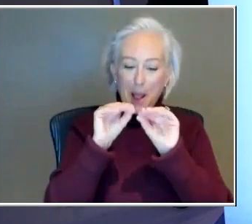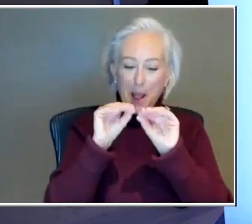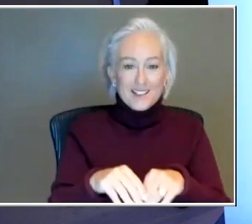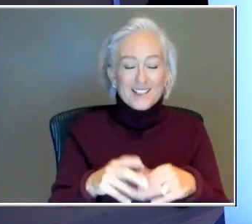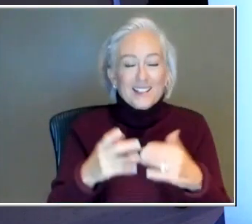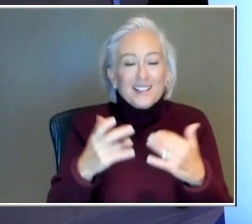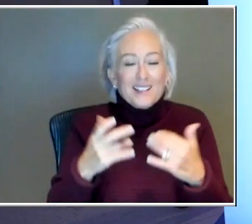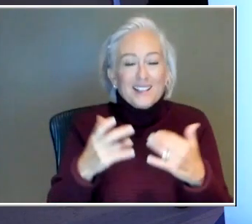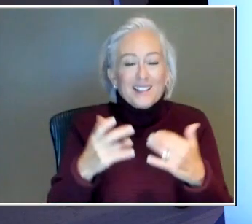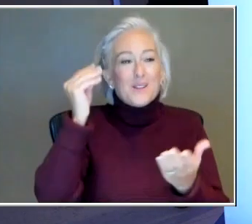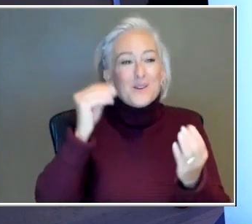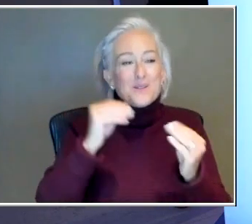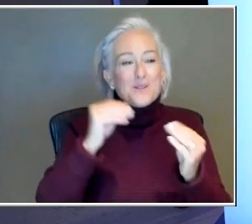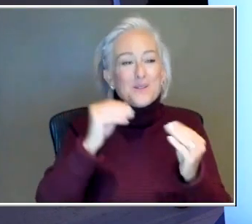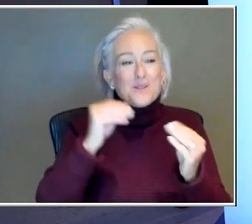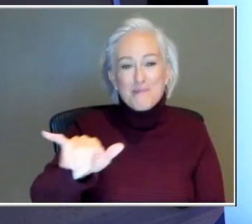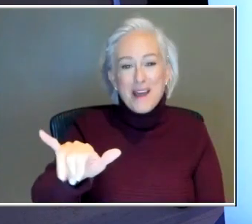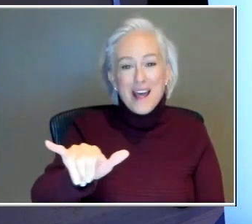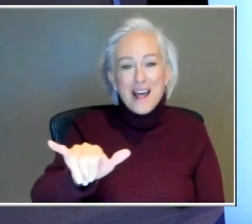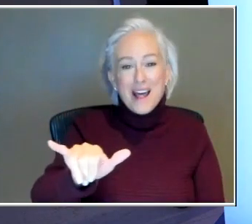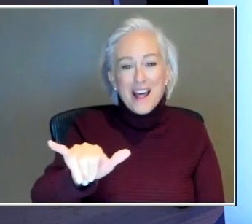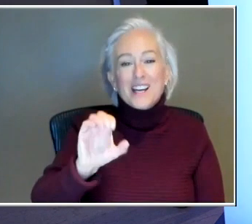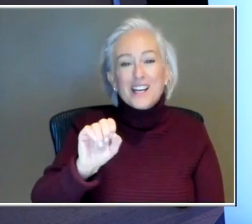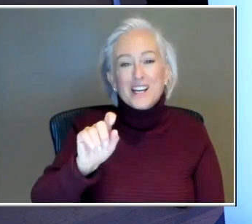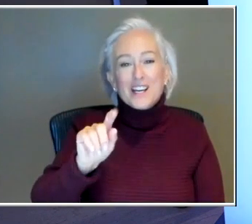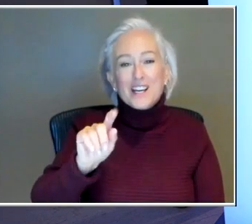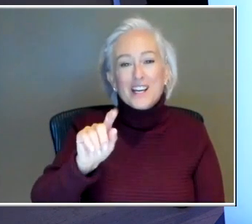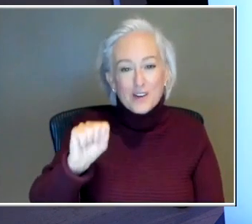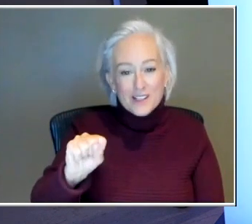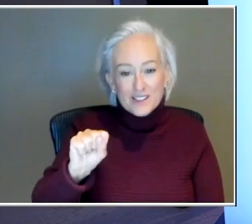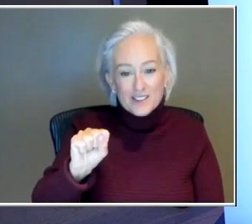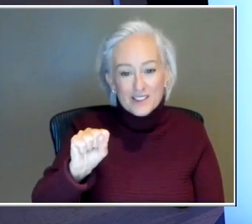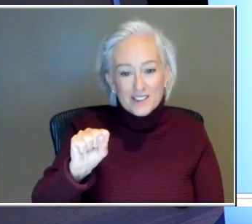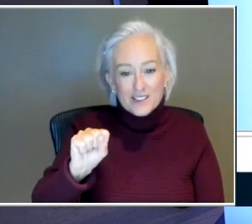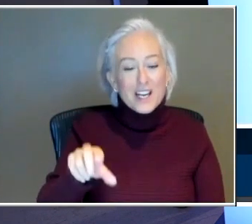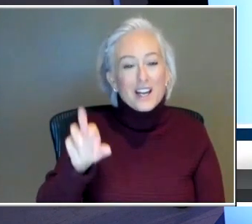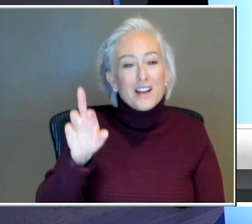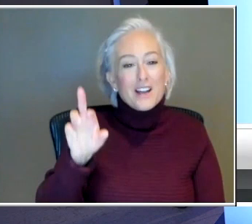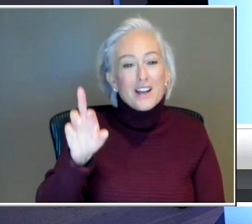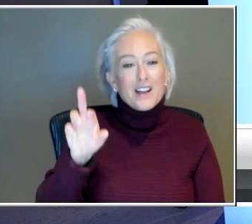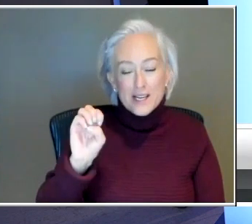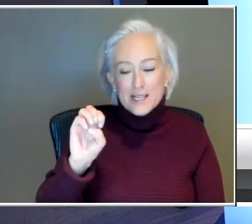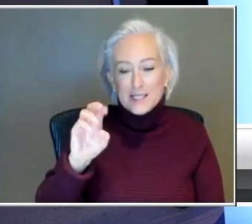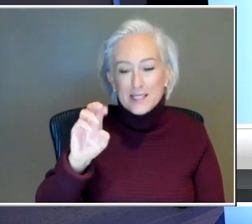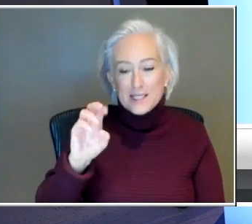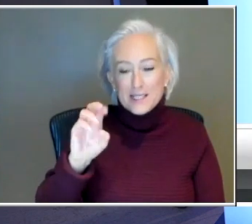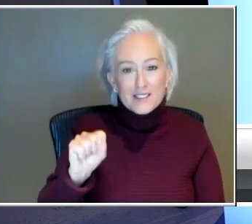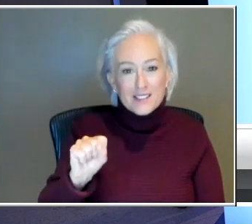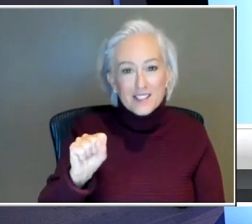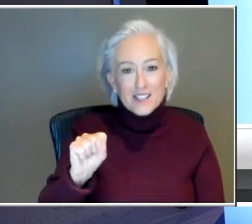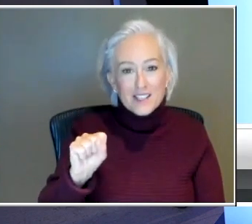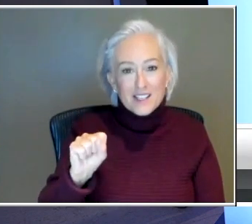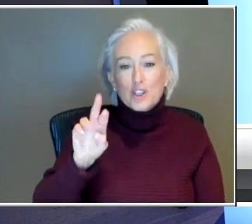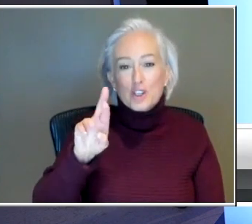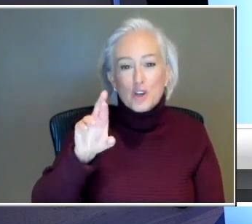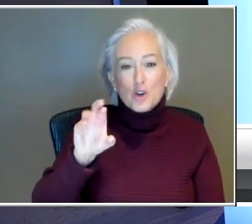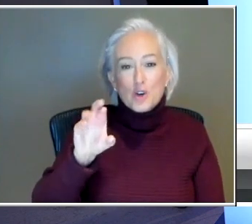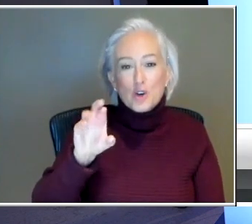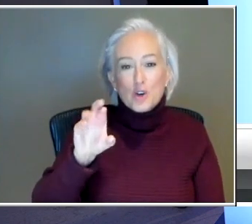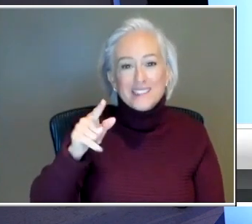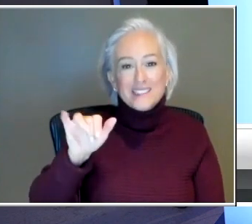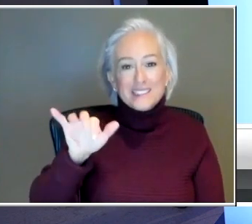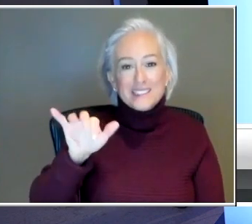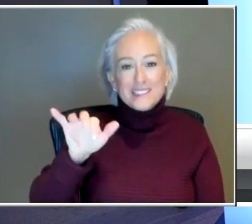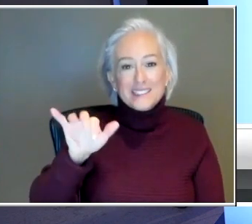Mallory Contreras. She had a responsive neurostimulator, an RNS, implanted back in 2020. Good